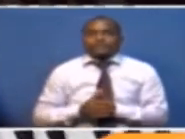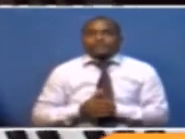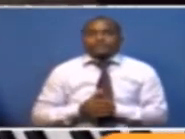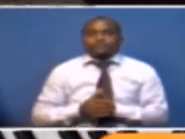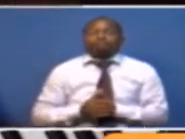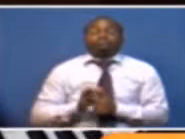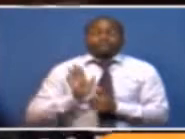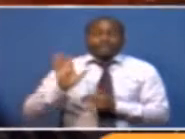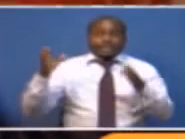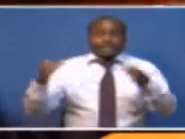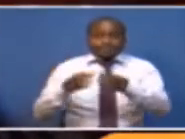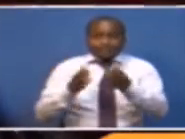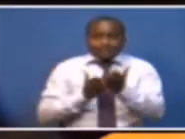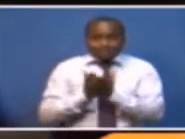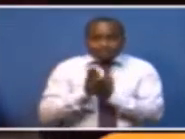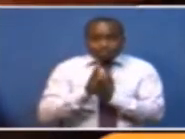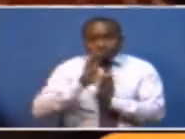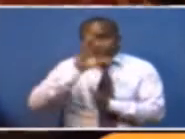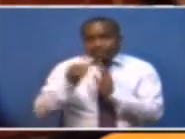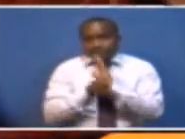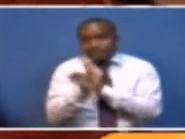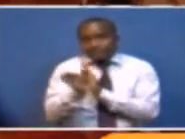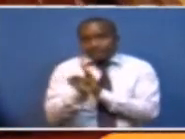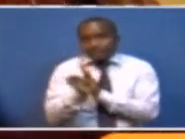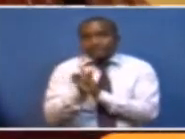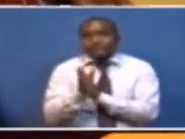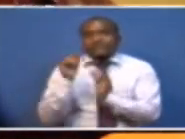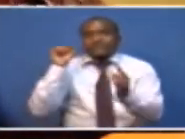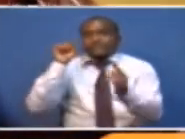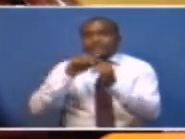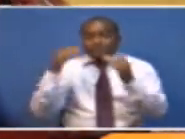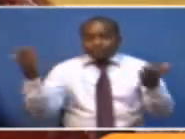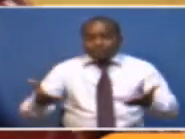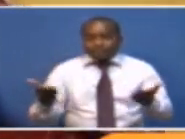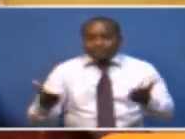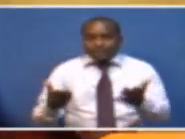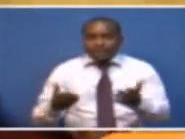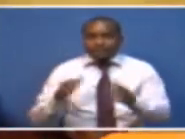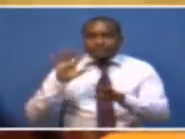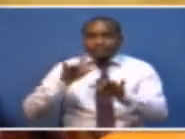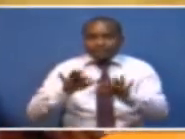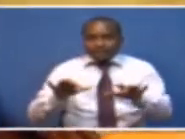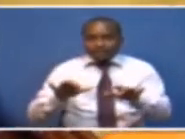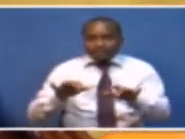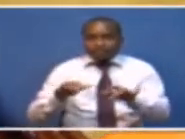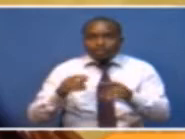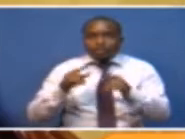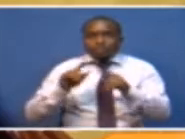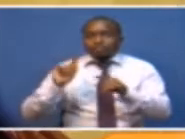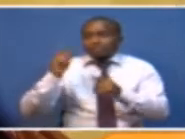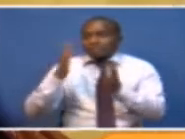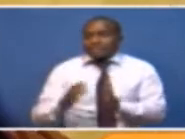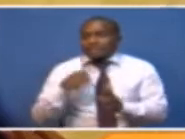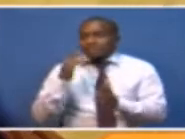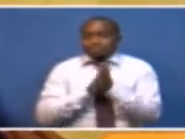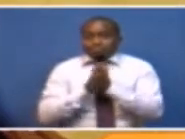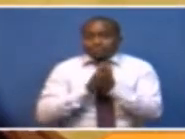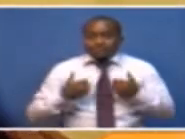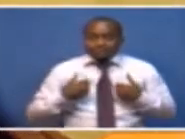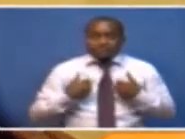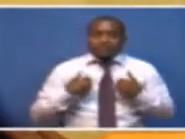through its African subsidiary Ball Africa, intends to avail acoustic pianos to willing Kenyans at prices